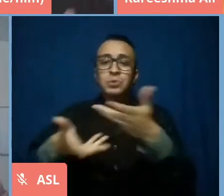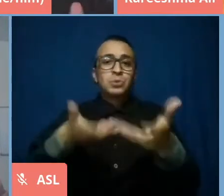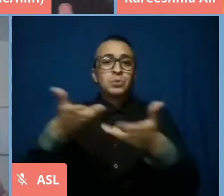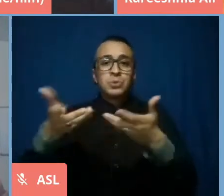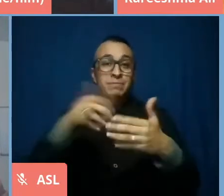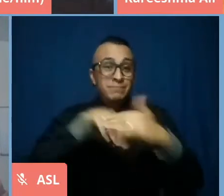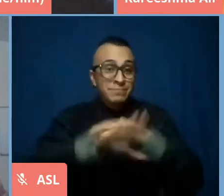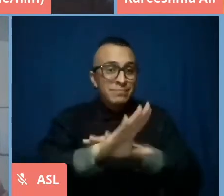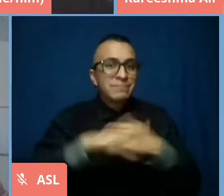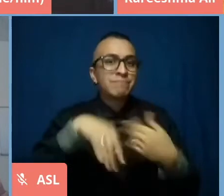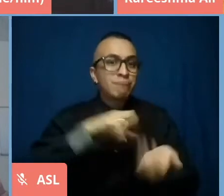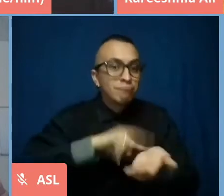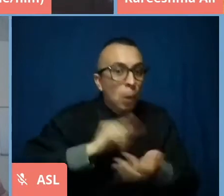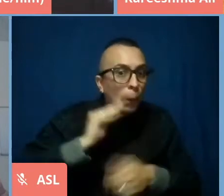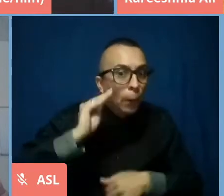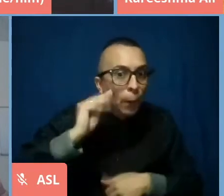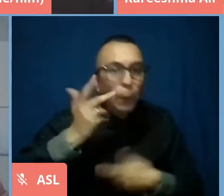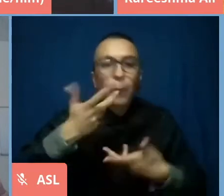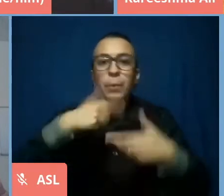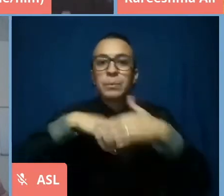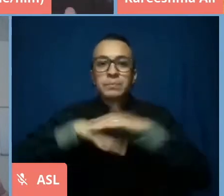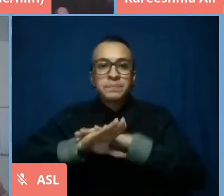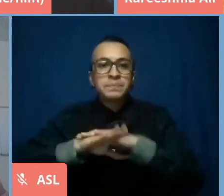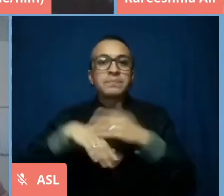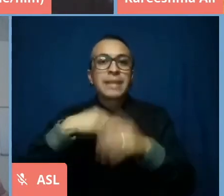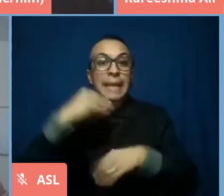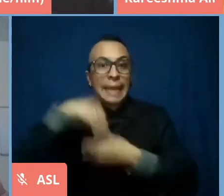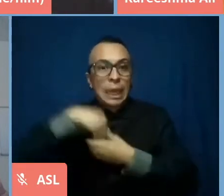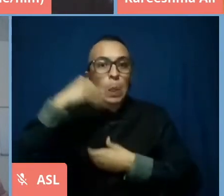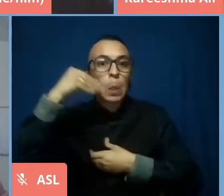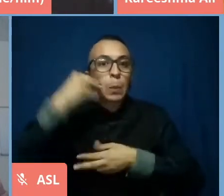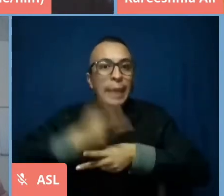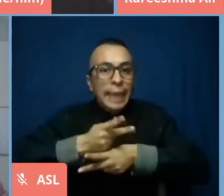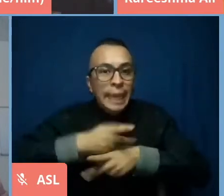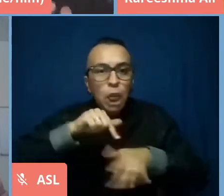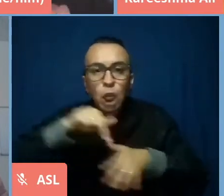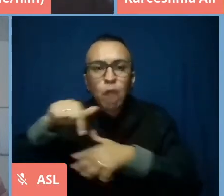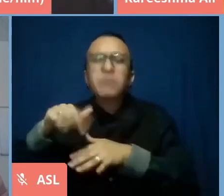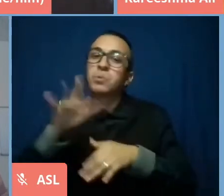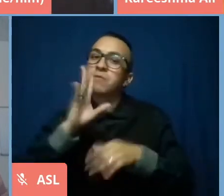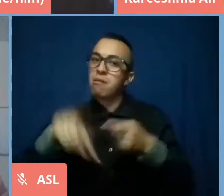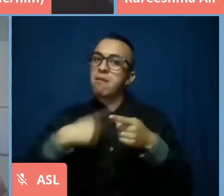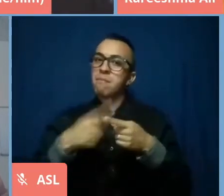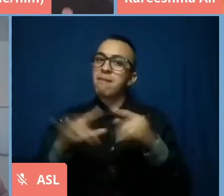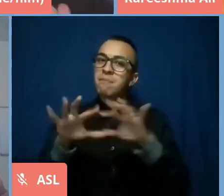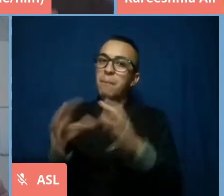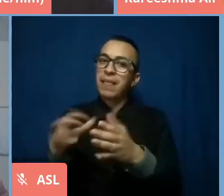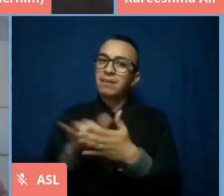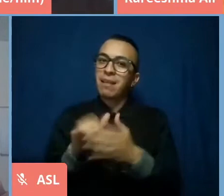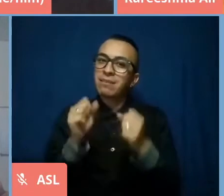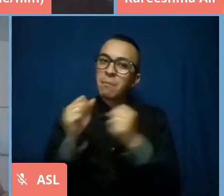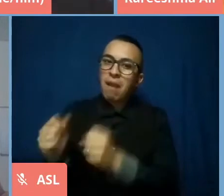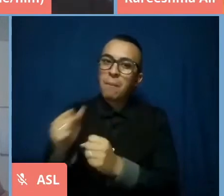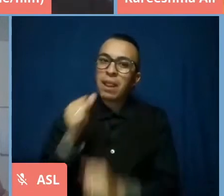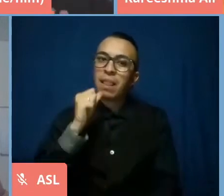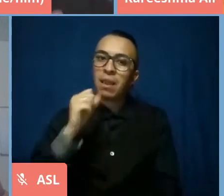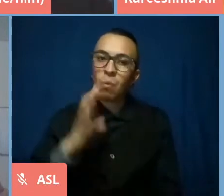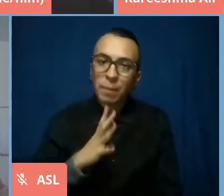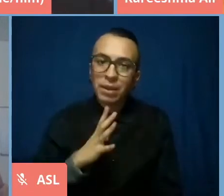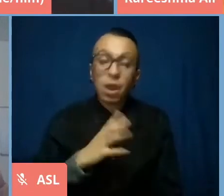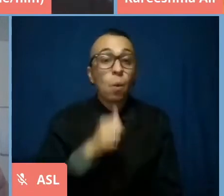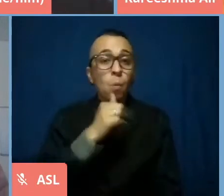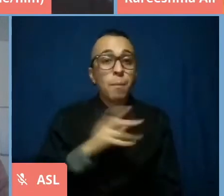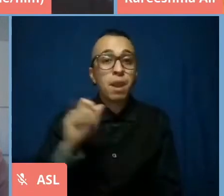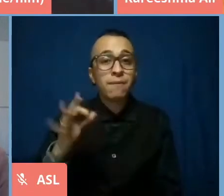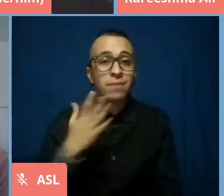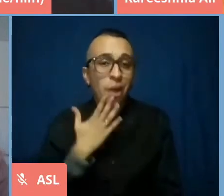congregate living facilities, going into in-home care. We're talking about a population that is predominantly women of color,